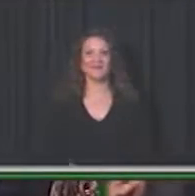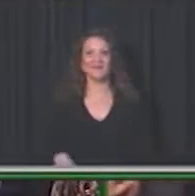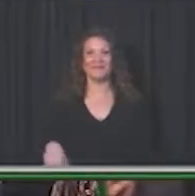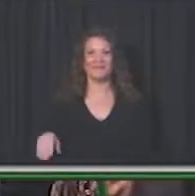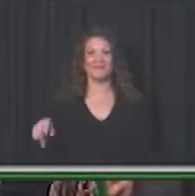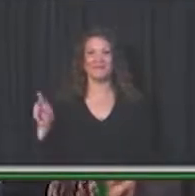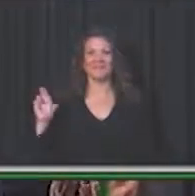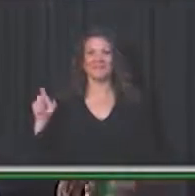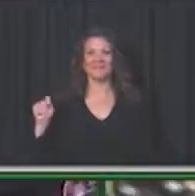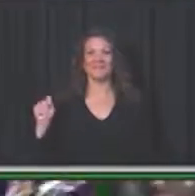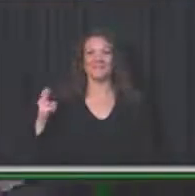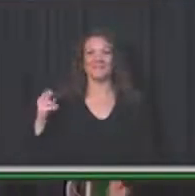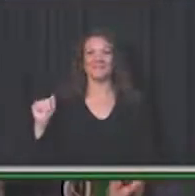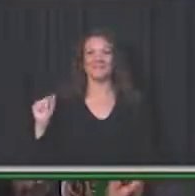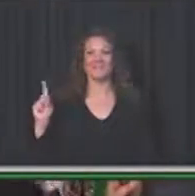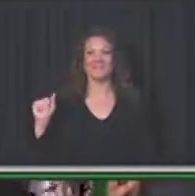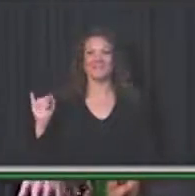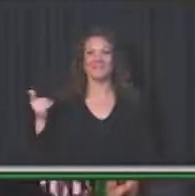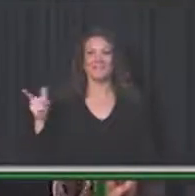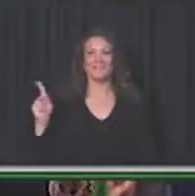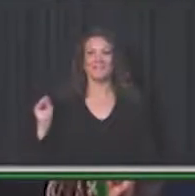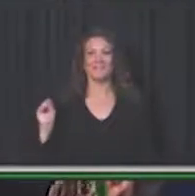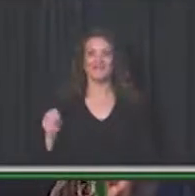Robert Adiego.